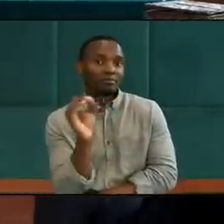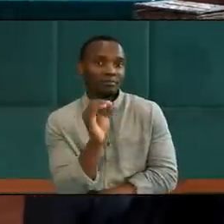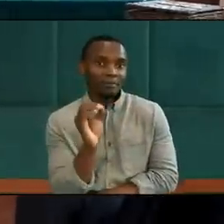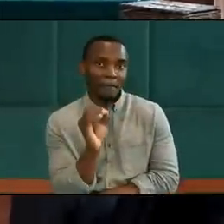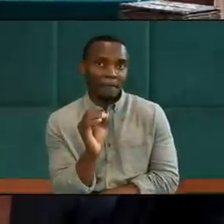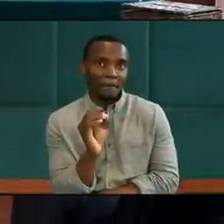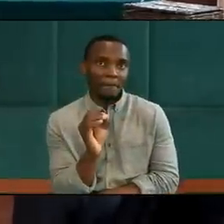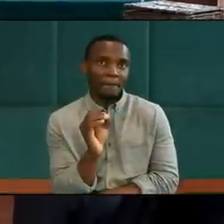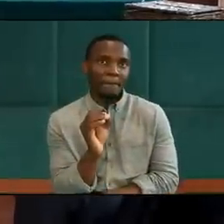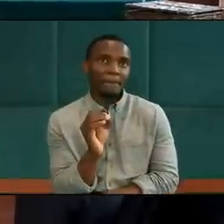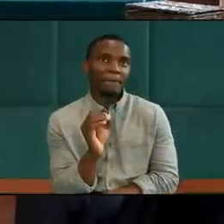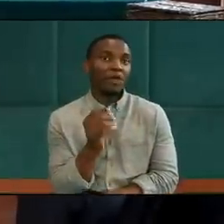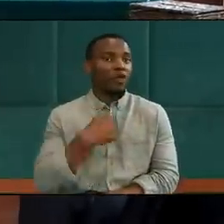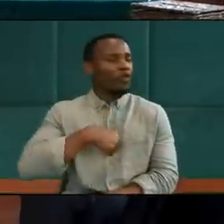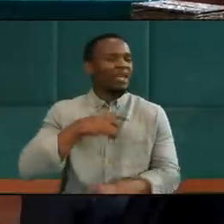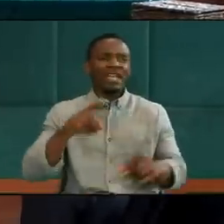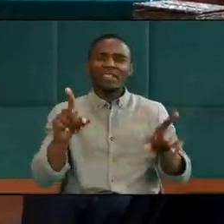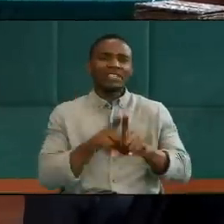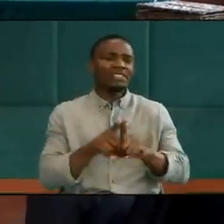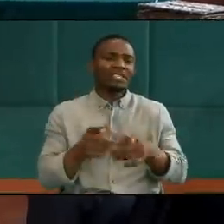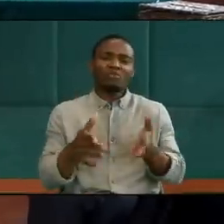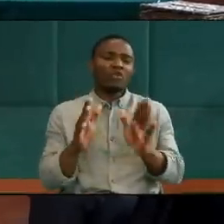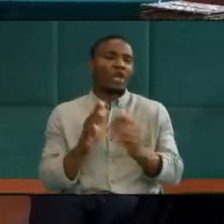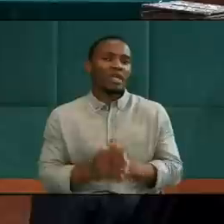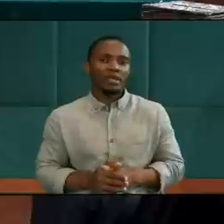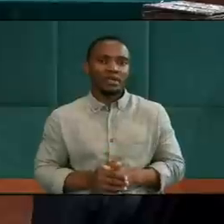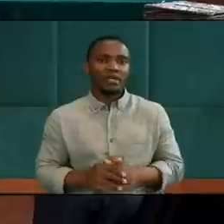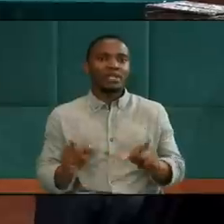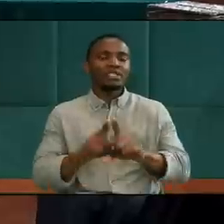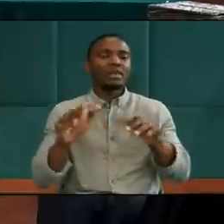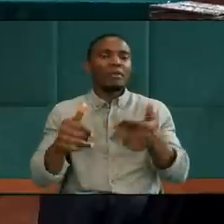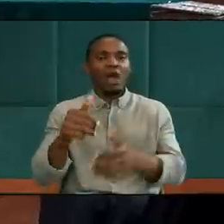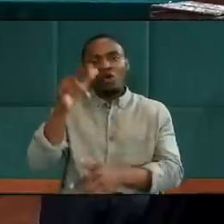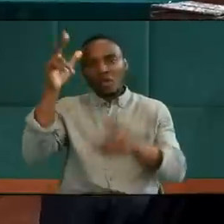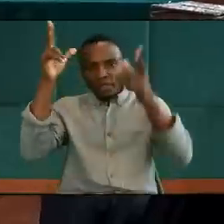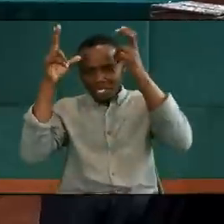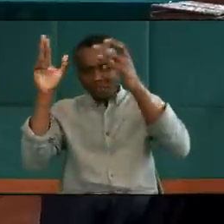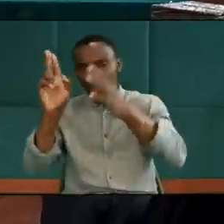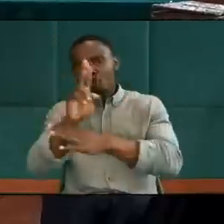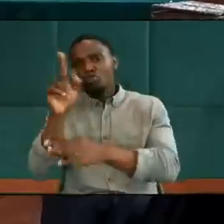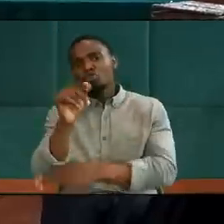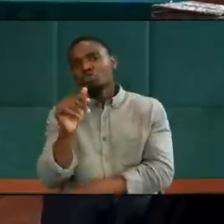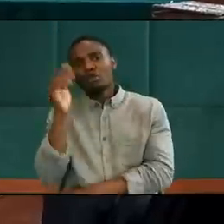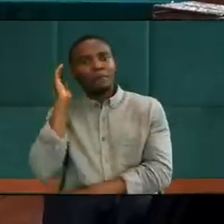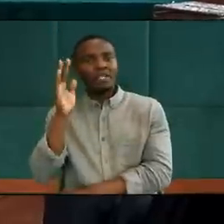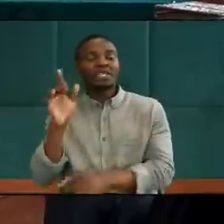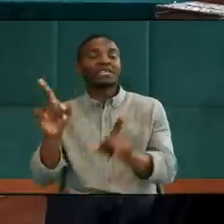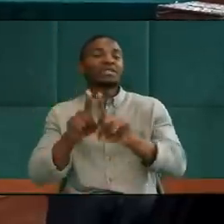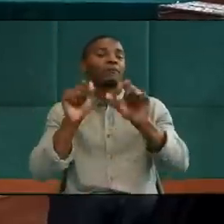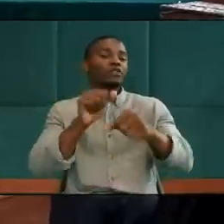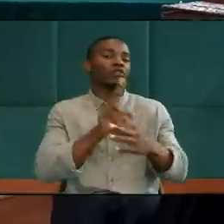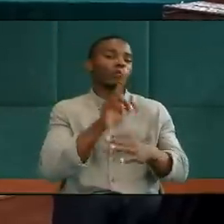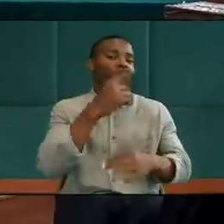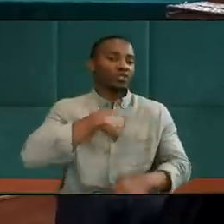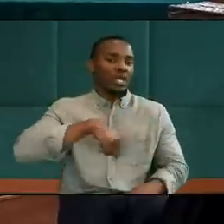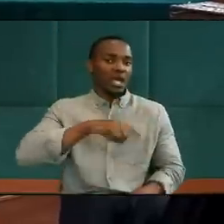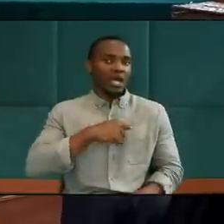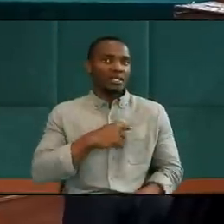me? Yeah, the same way the devil infiltrate Peter, he can infiltrate any one of us. And unless we have a